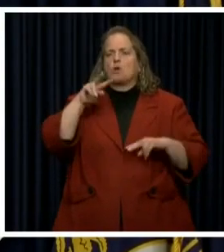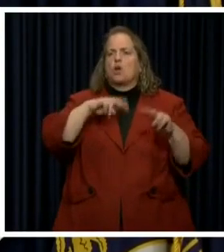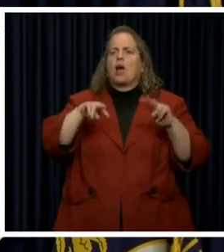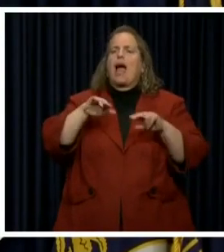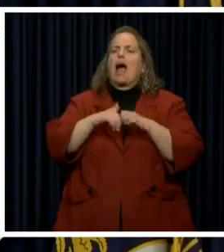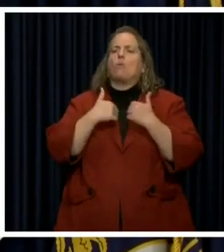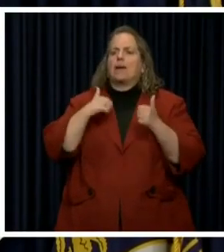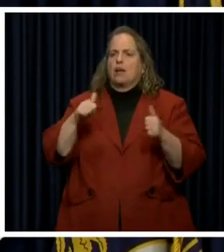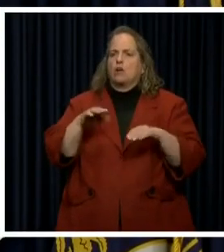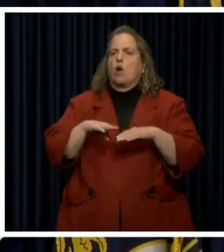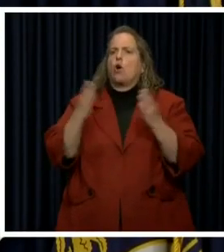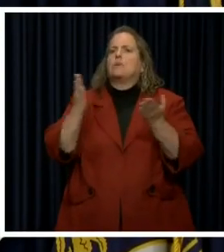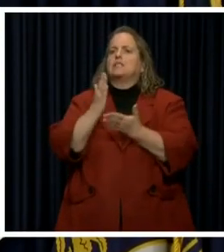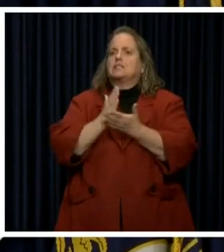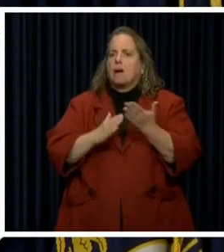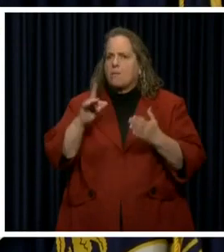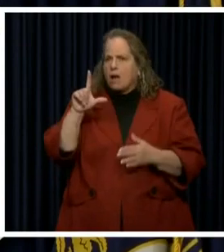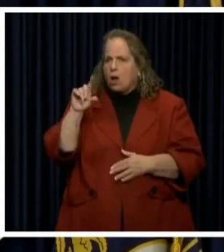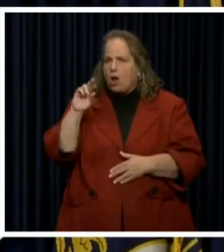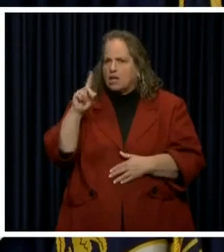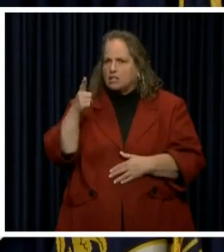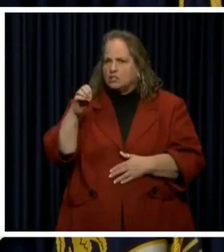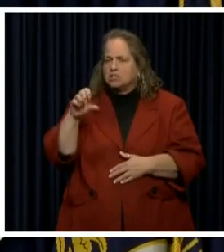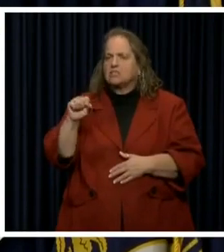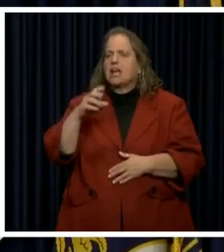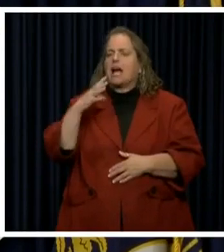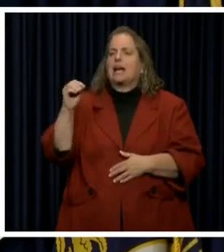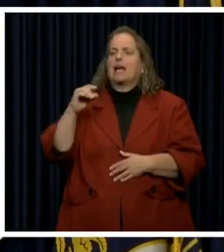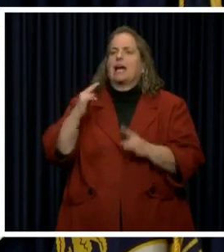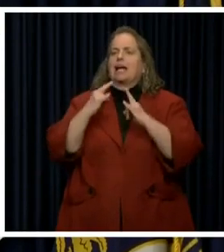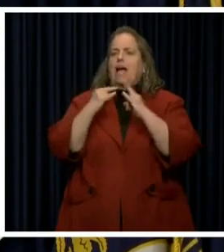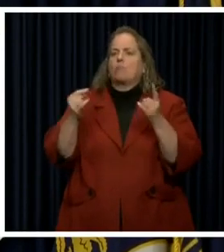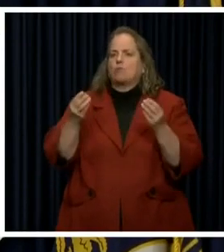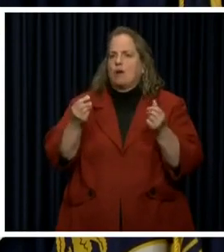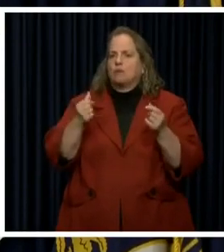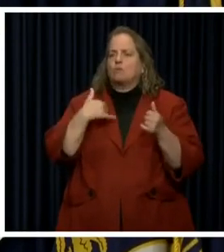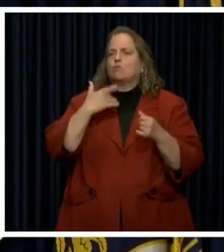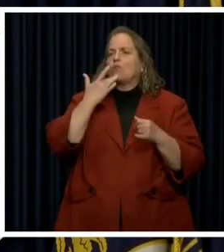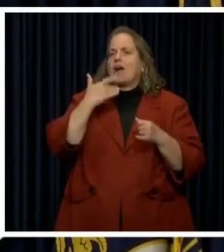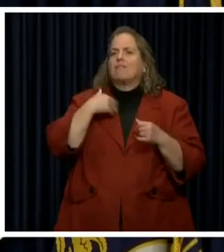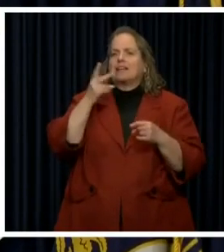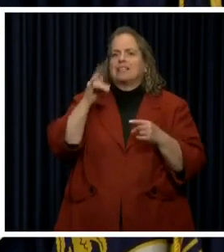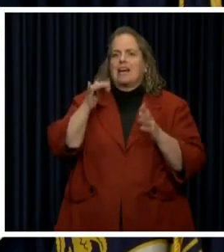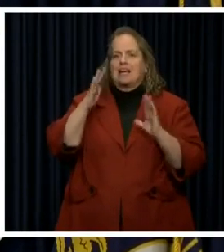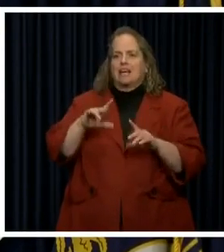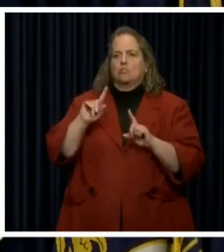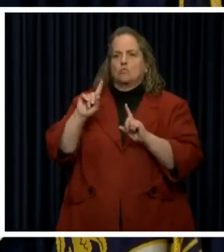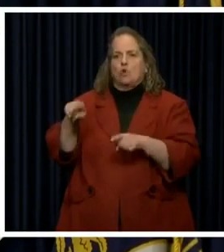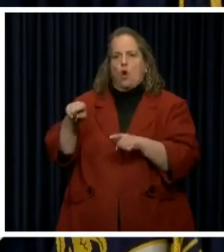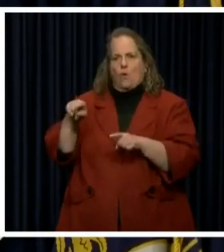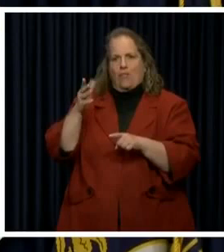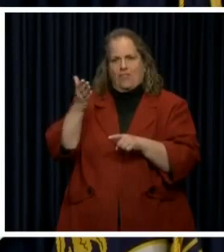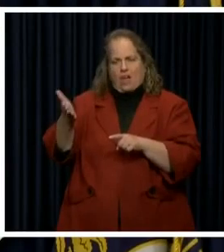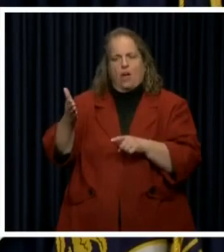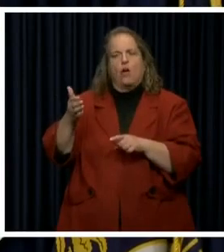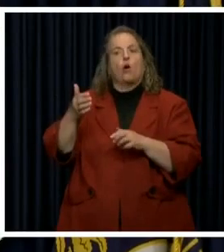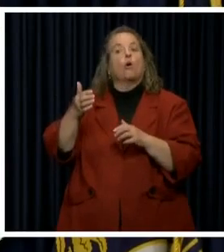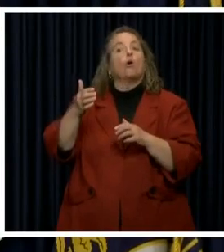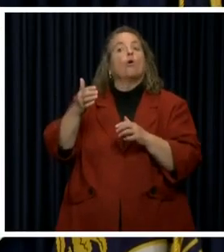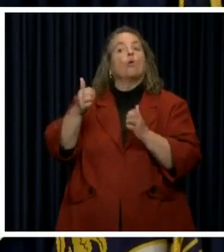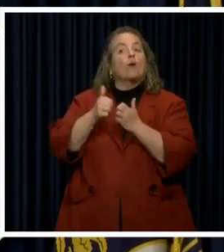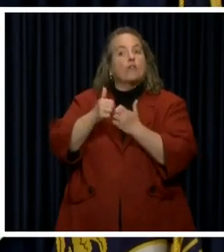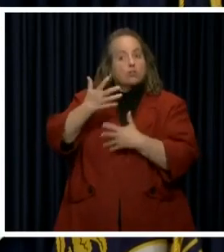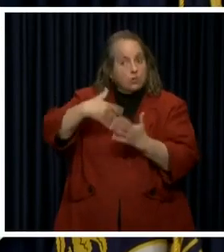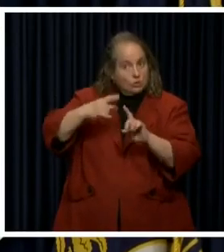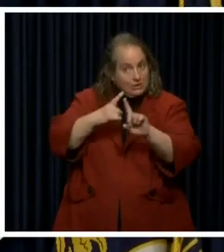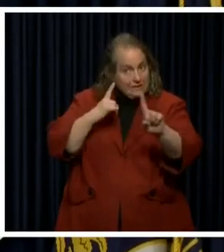up some of our lodges and campgrounds because we would rather have Kentuckians going there, engaged in social distancing, than